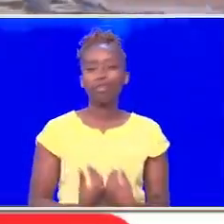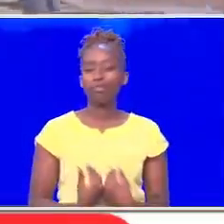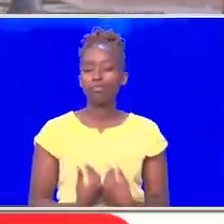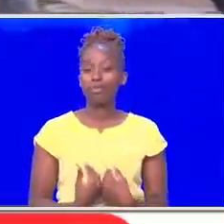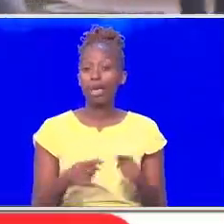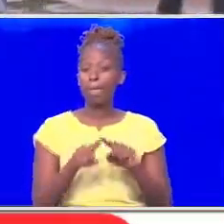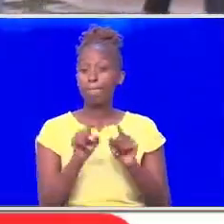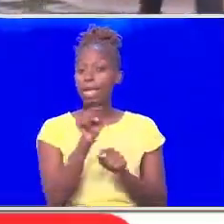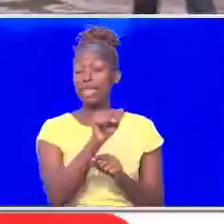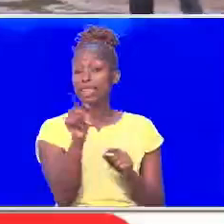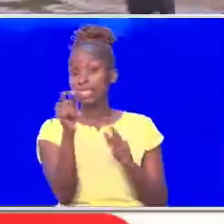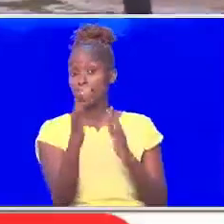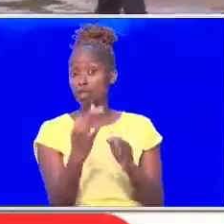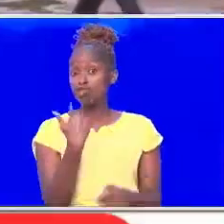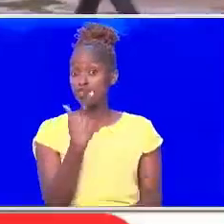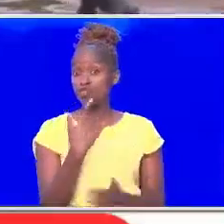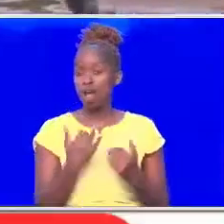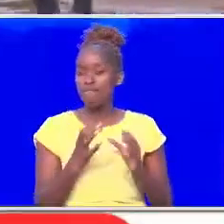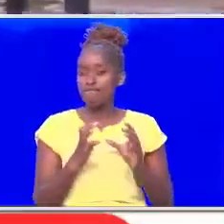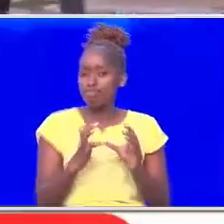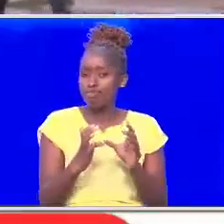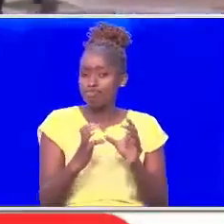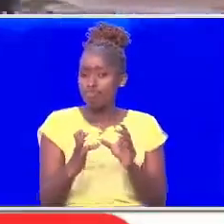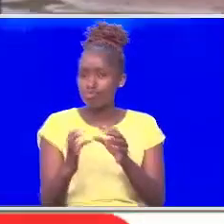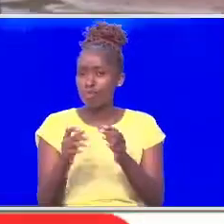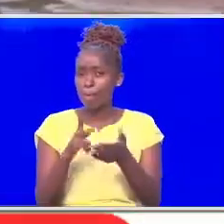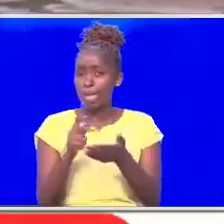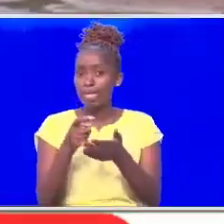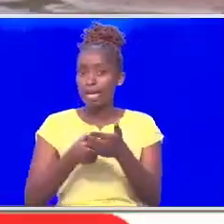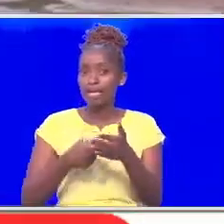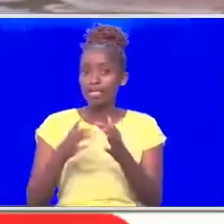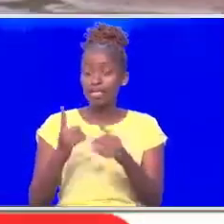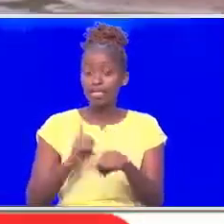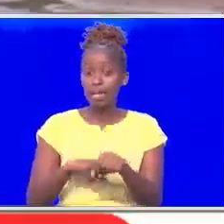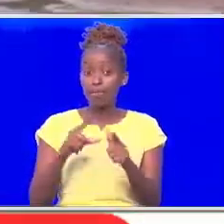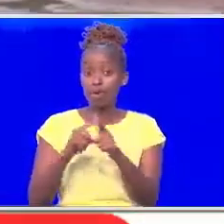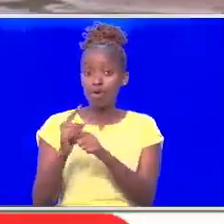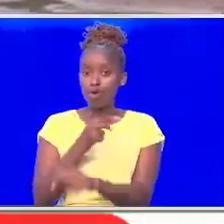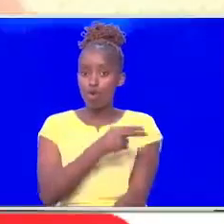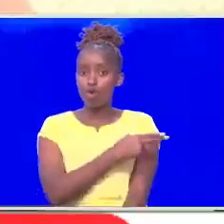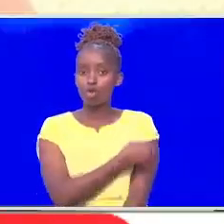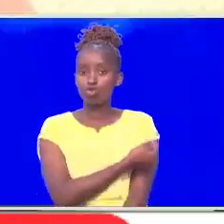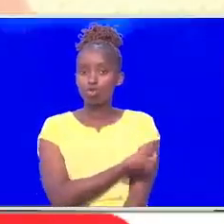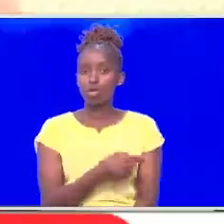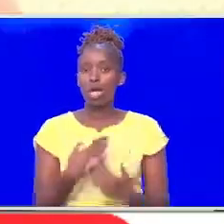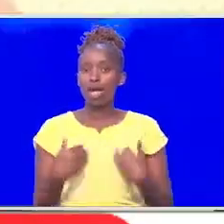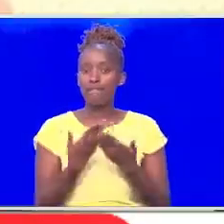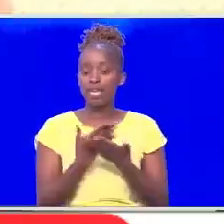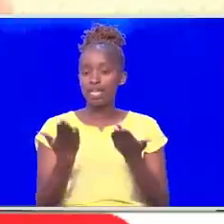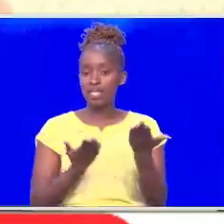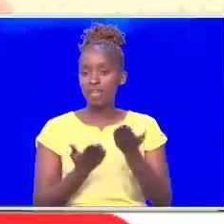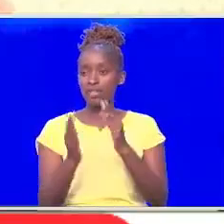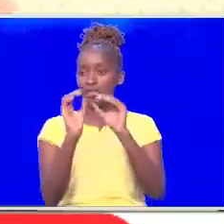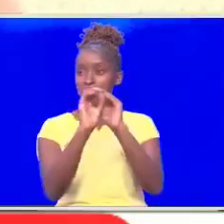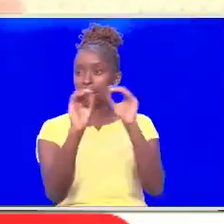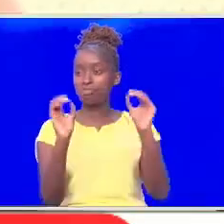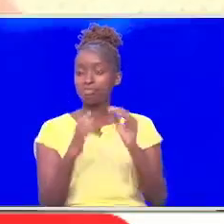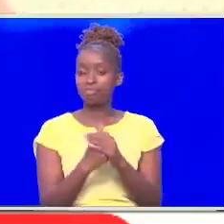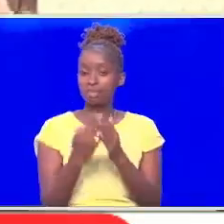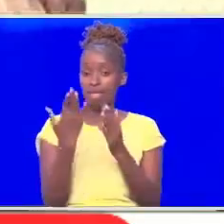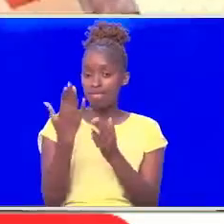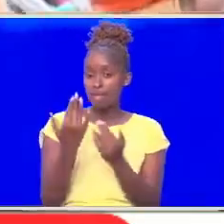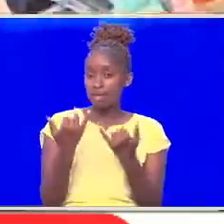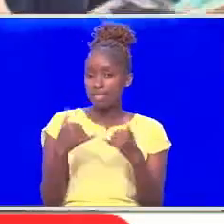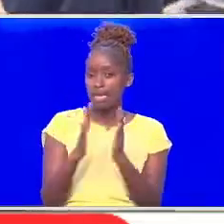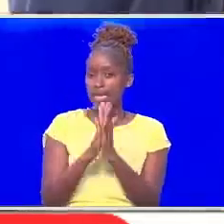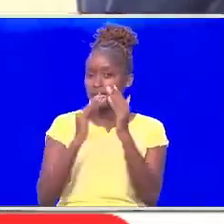Kenya wenye wanasukumwa walipe tax. Sahi wakenda hospitali hakuna huduma. Wasigisane kwa sababu sahi shida mingi